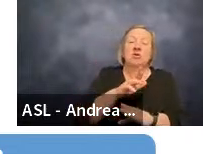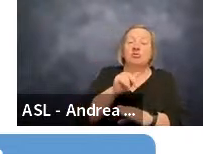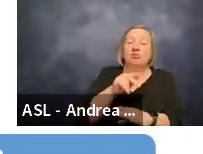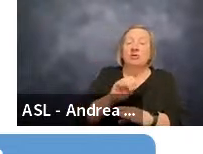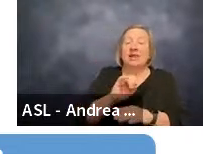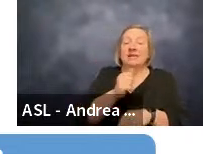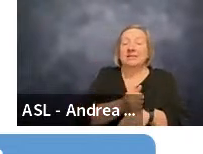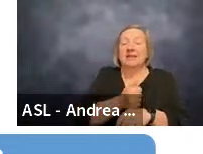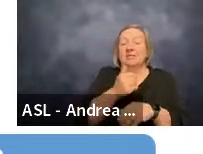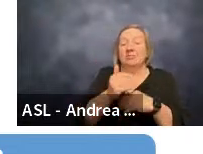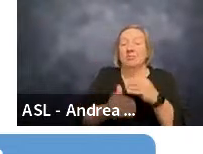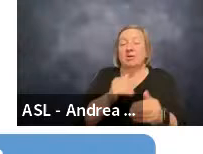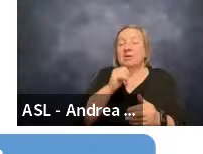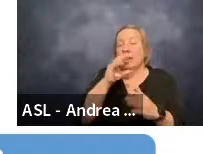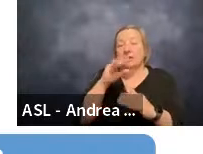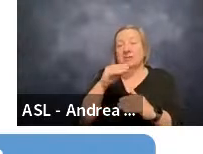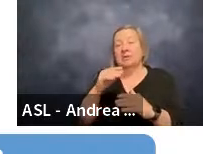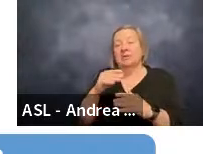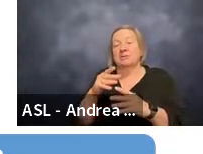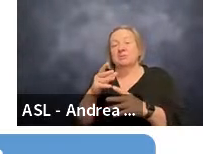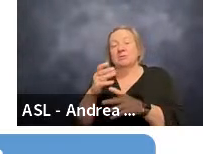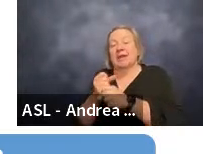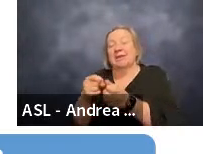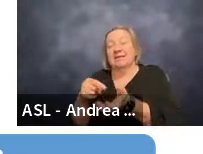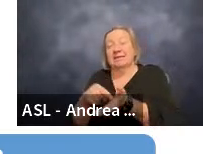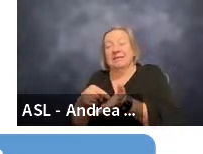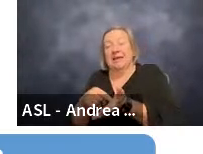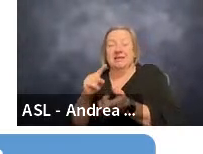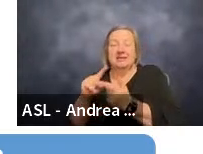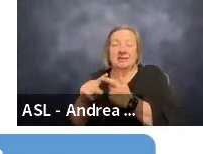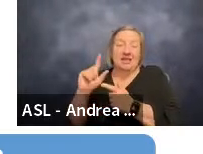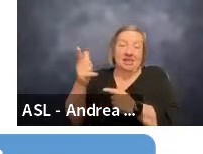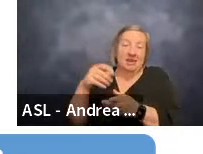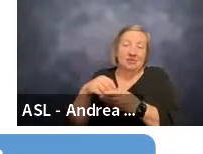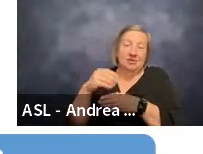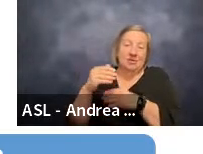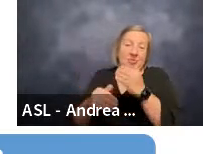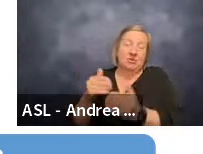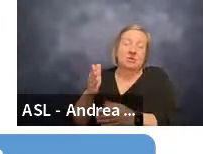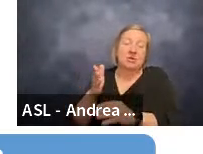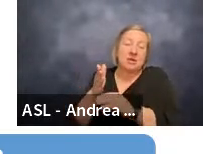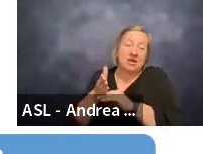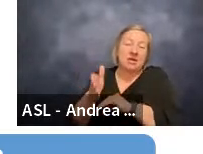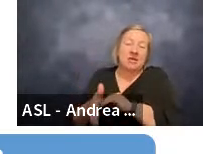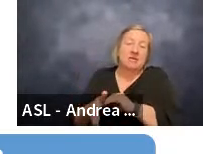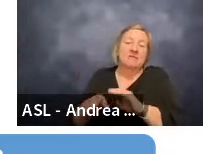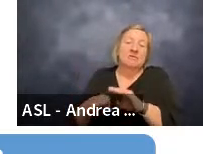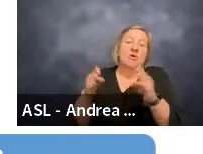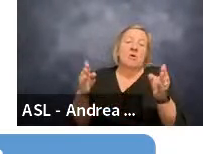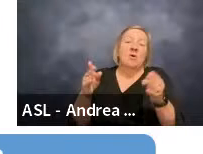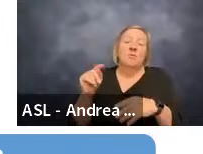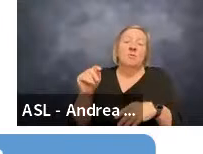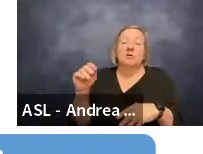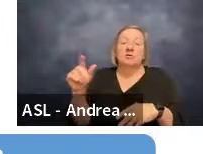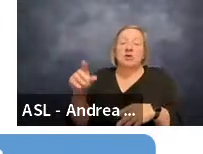We're not expected to sell debt until later in the process, after the opening of tolling in 2026. So we'll probably